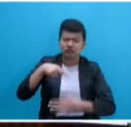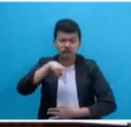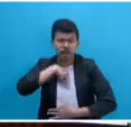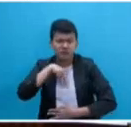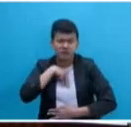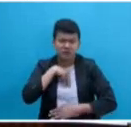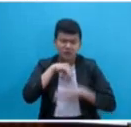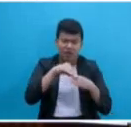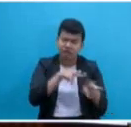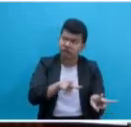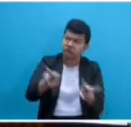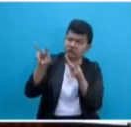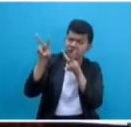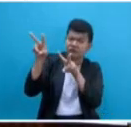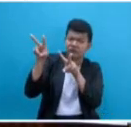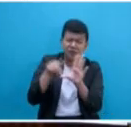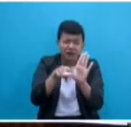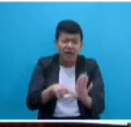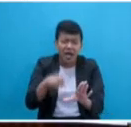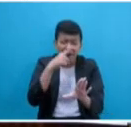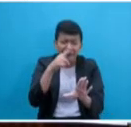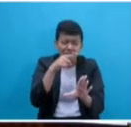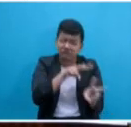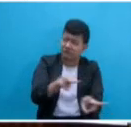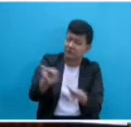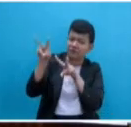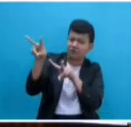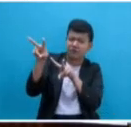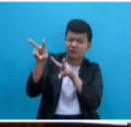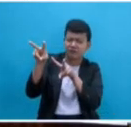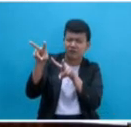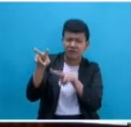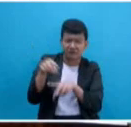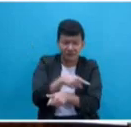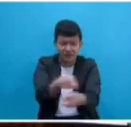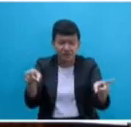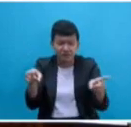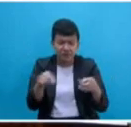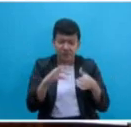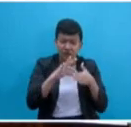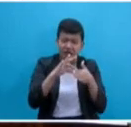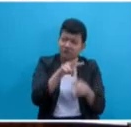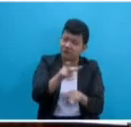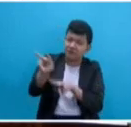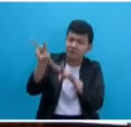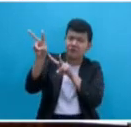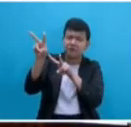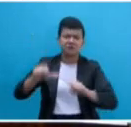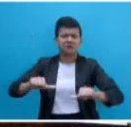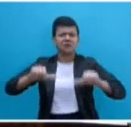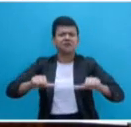look up to him. We, the leaders, look up to him. We look up to him holding that high office, Mr.